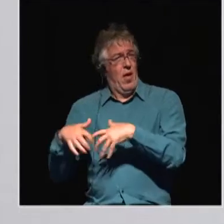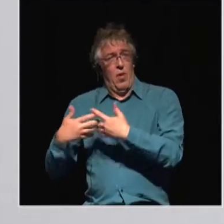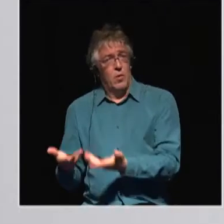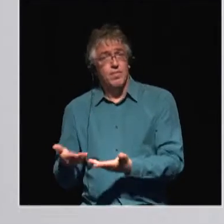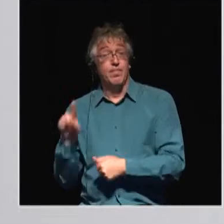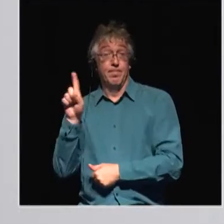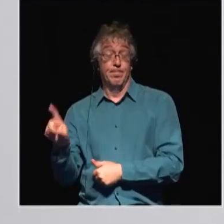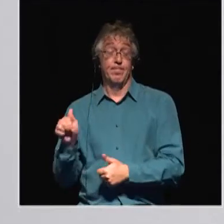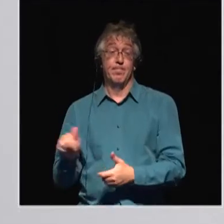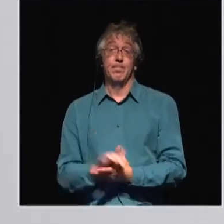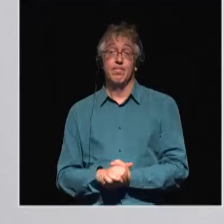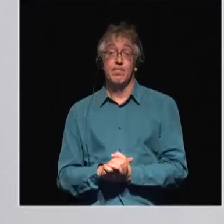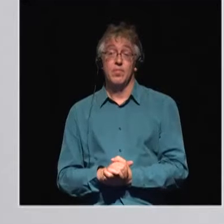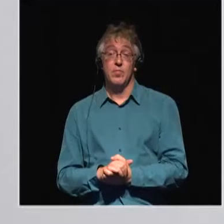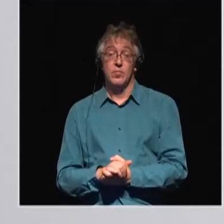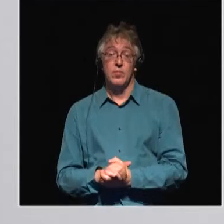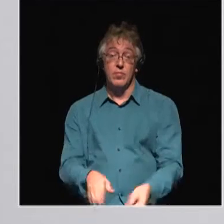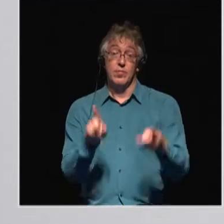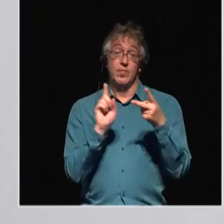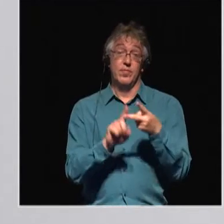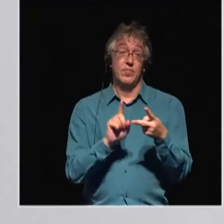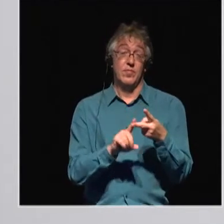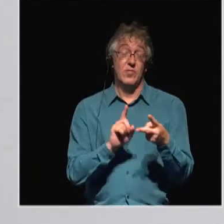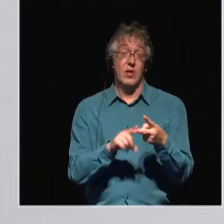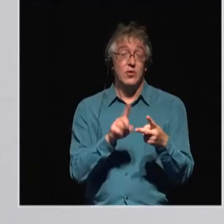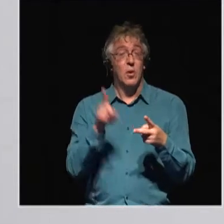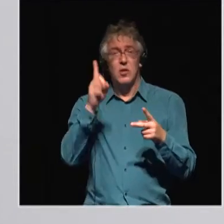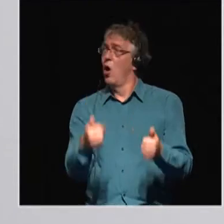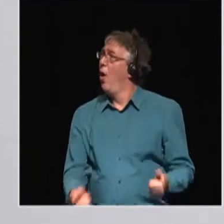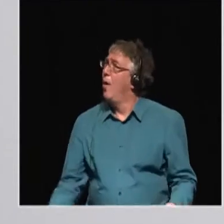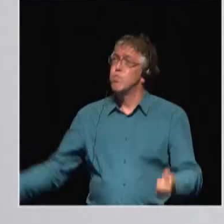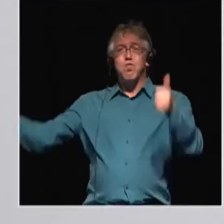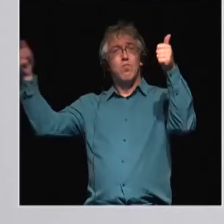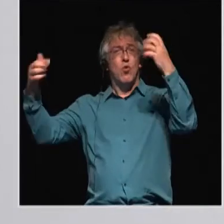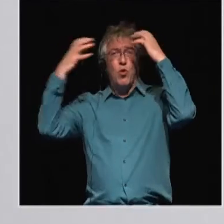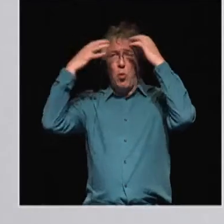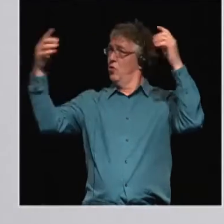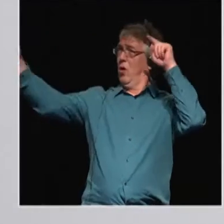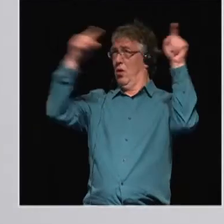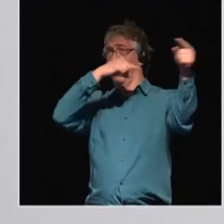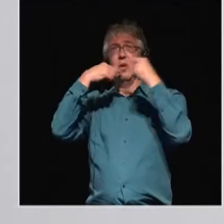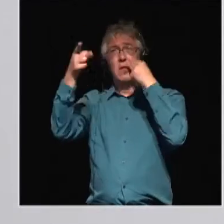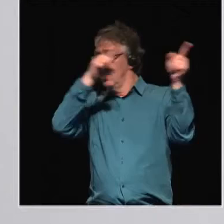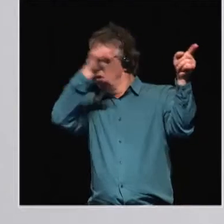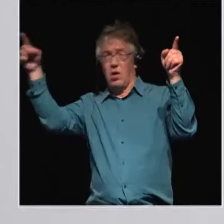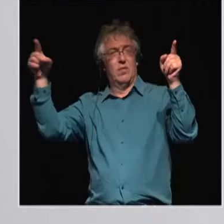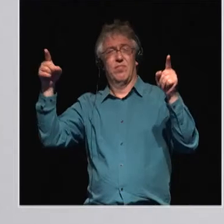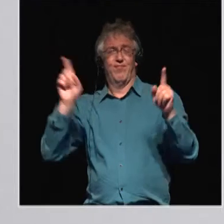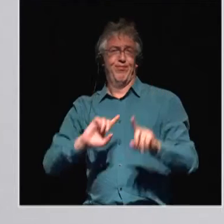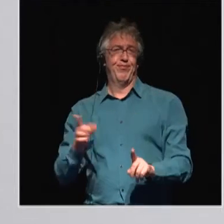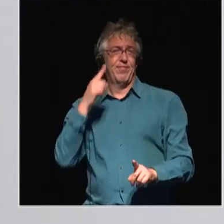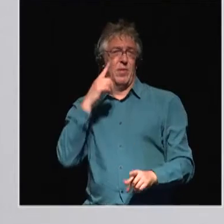I think we need to get decentralized stakeholders involved, local associations, local authorities, civil society very